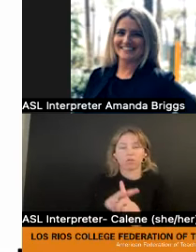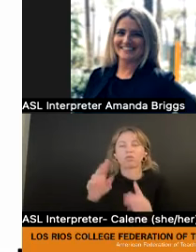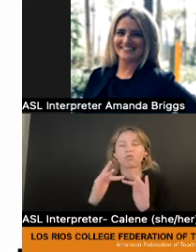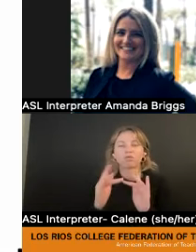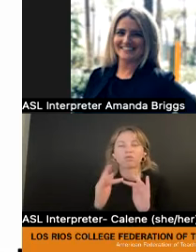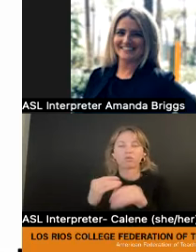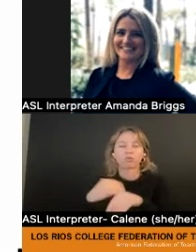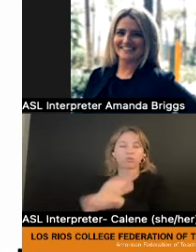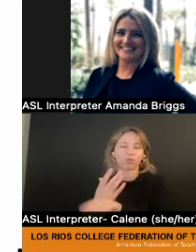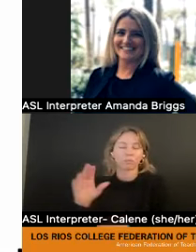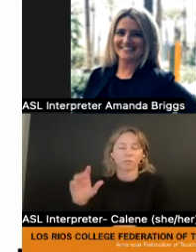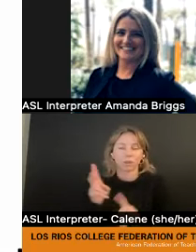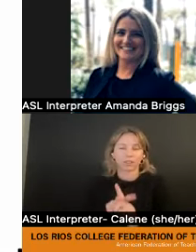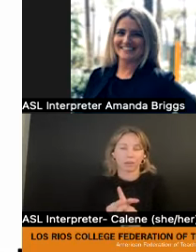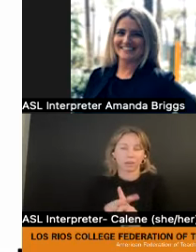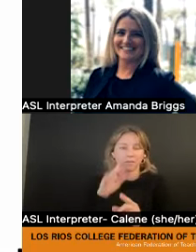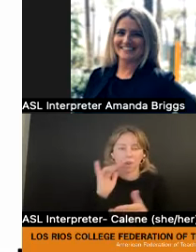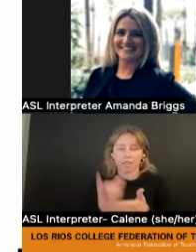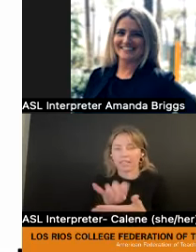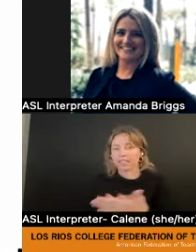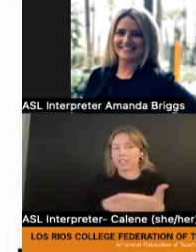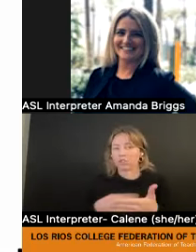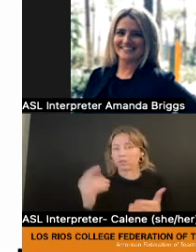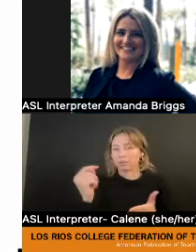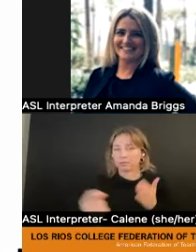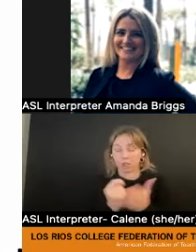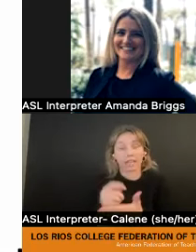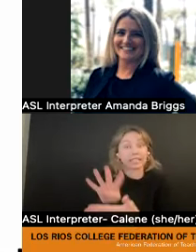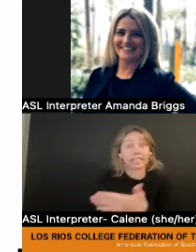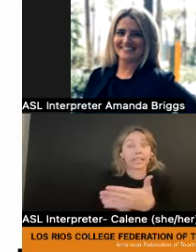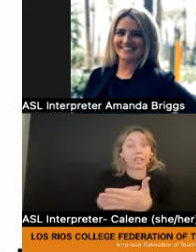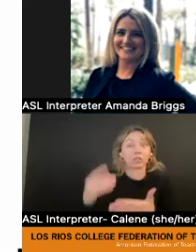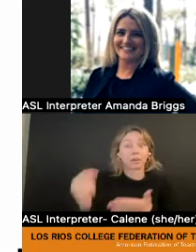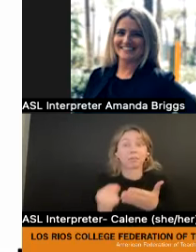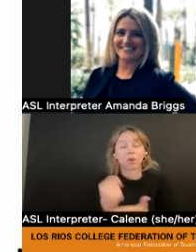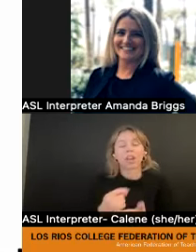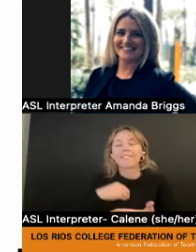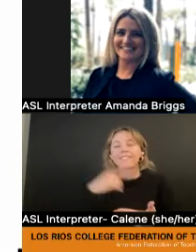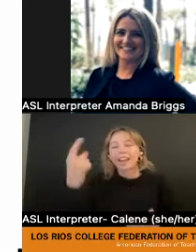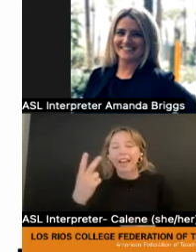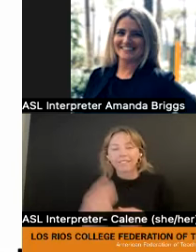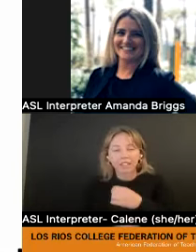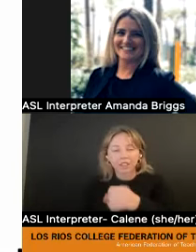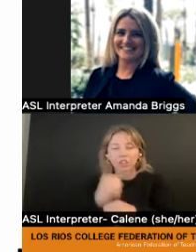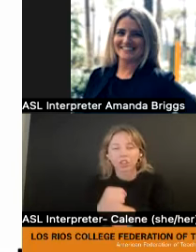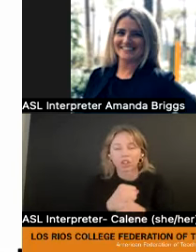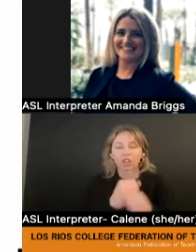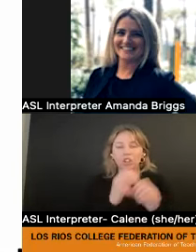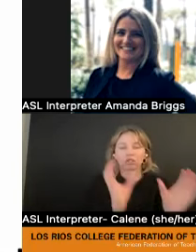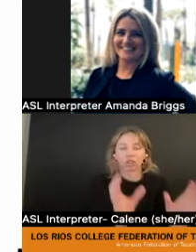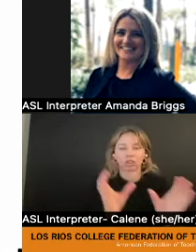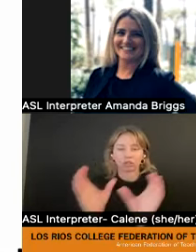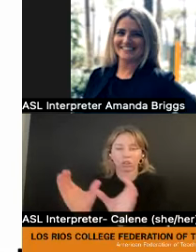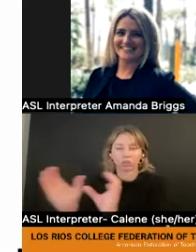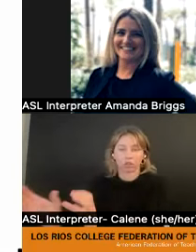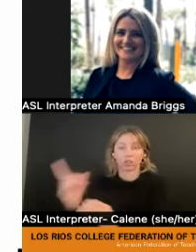period. The scheduling period, which is important to note, is done in half yearly chunks. So if for those of you who